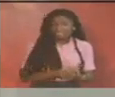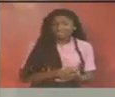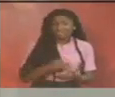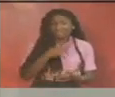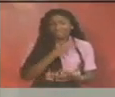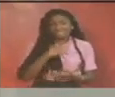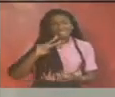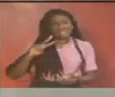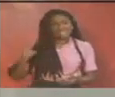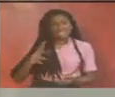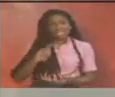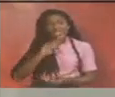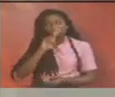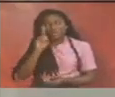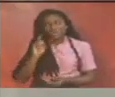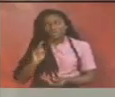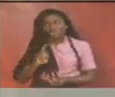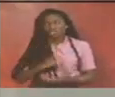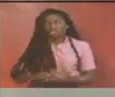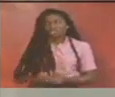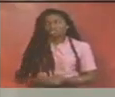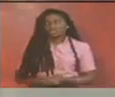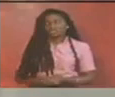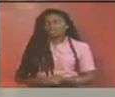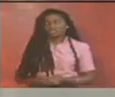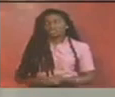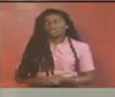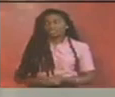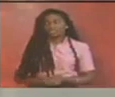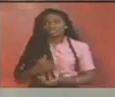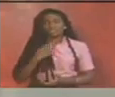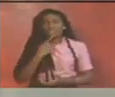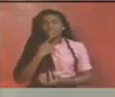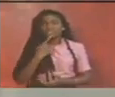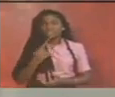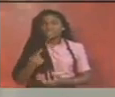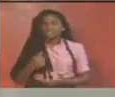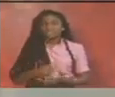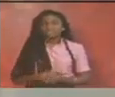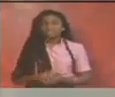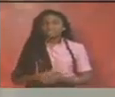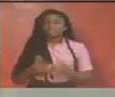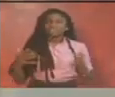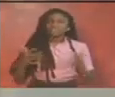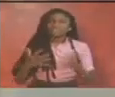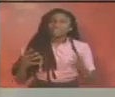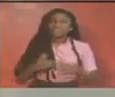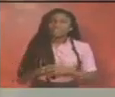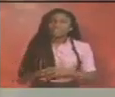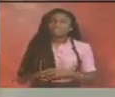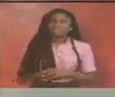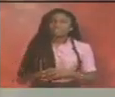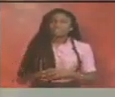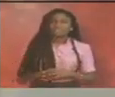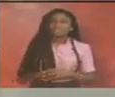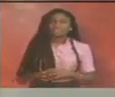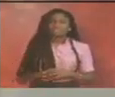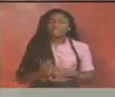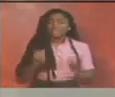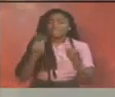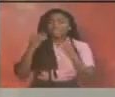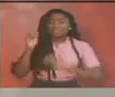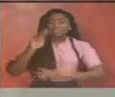Now, given the different calls that would have been coming as from the opposition and other quarters of the